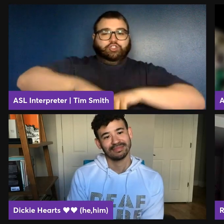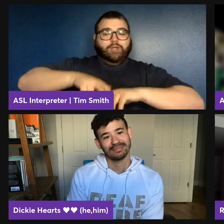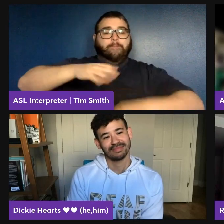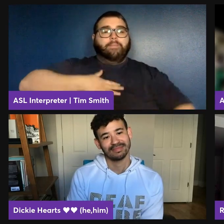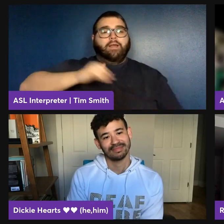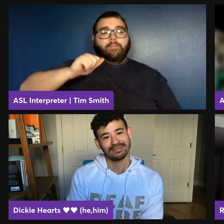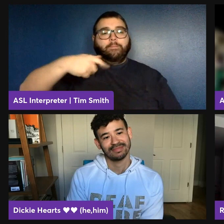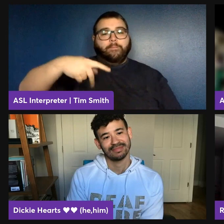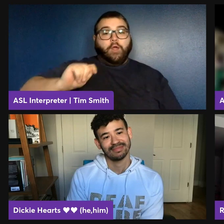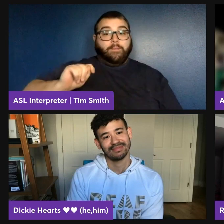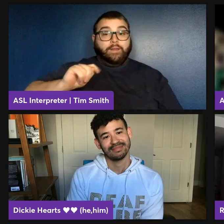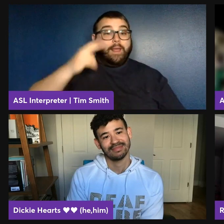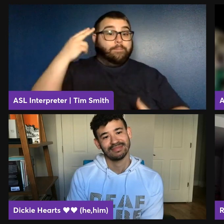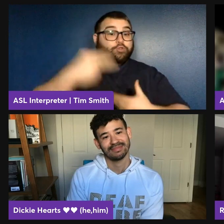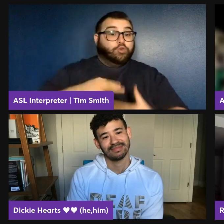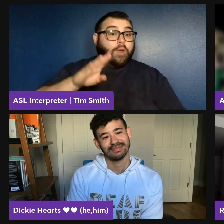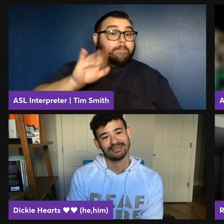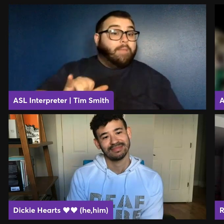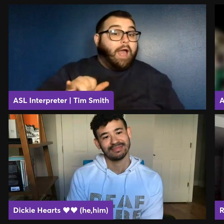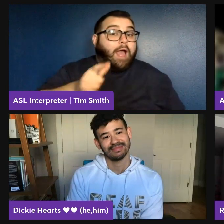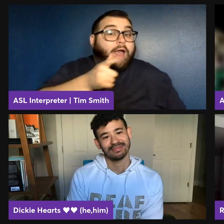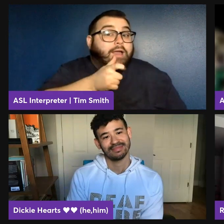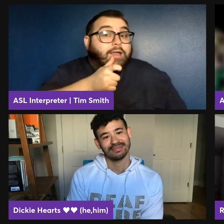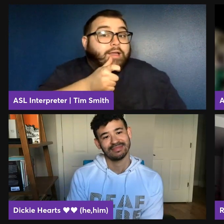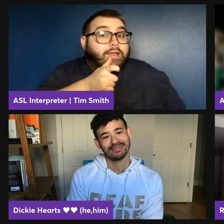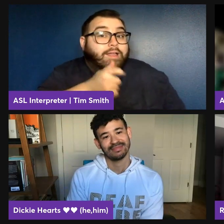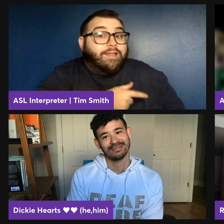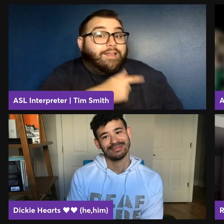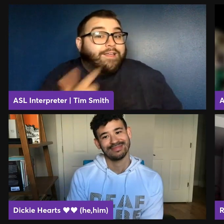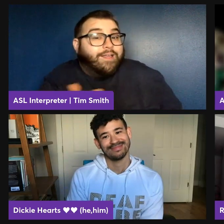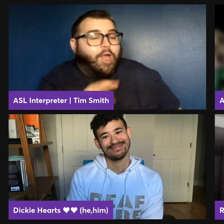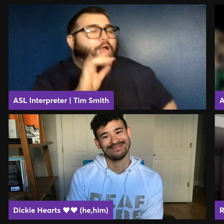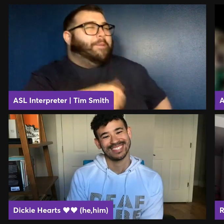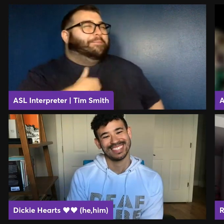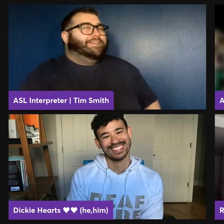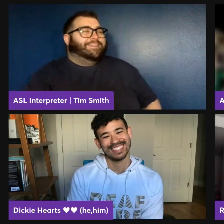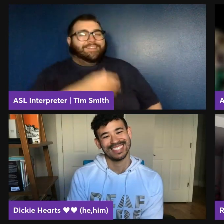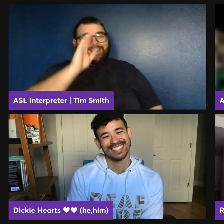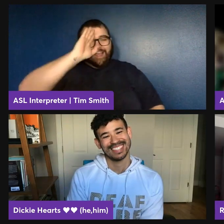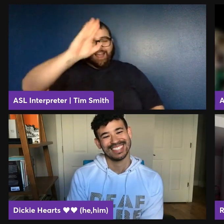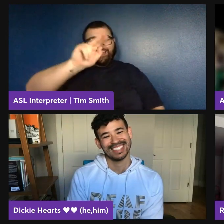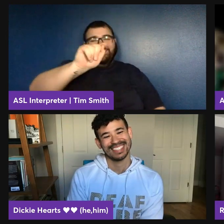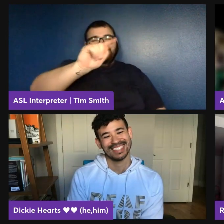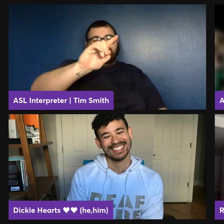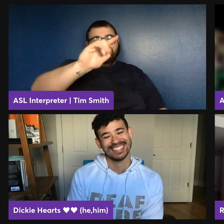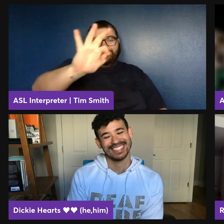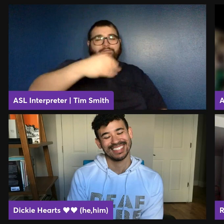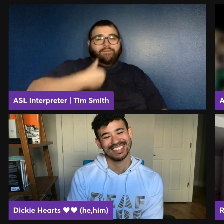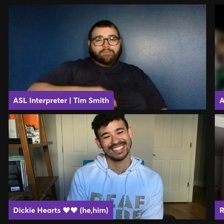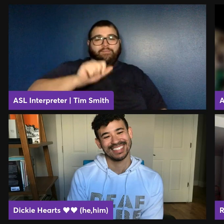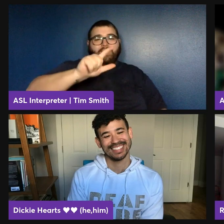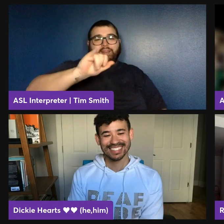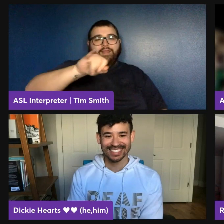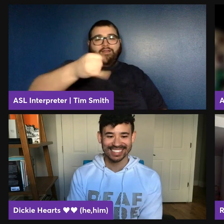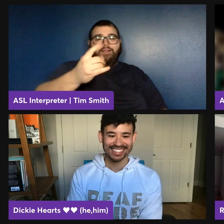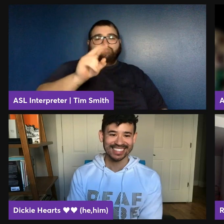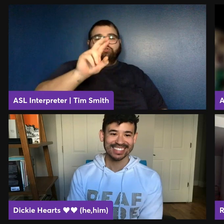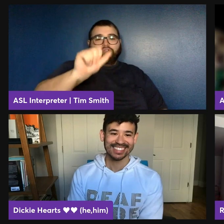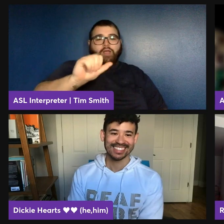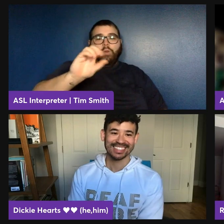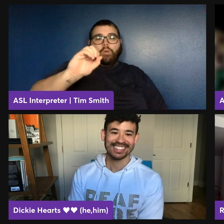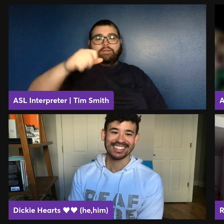apartment. And I'm joined by... Oh, me. Hi, TDF. My name is Alejandra Ospina. I